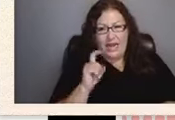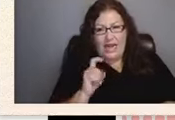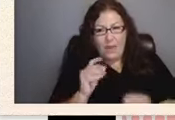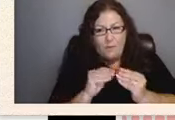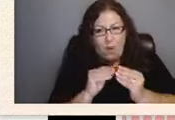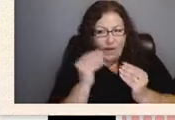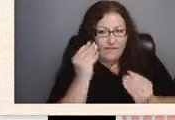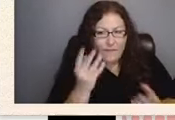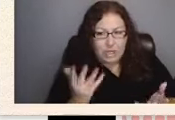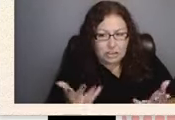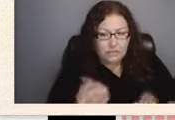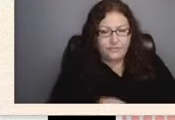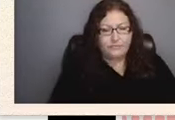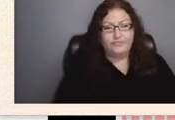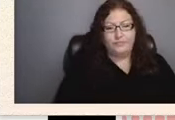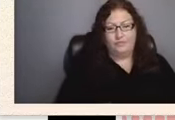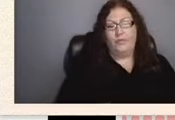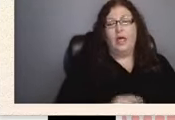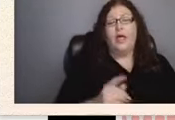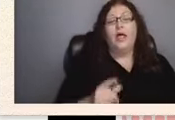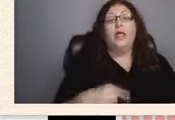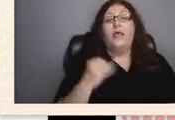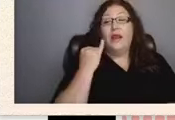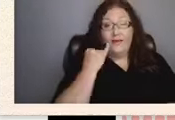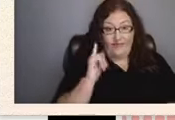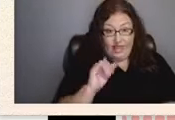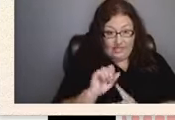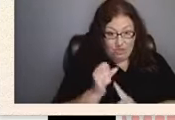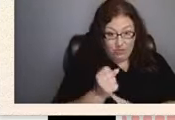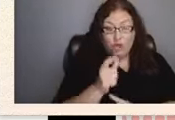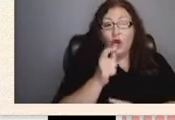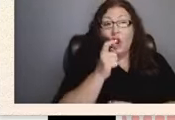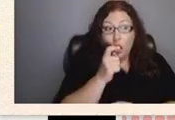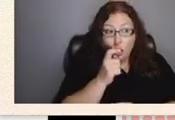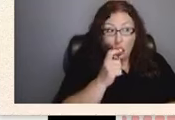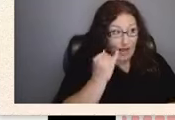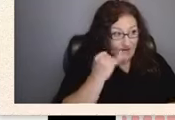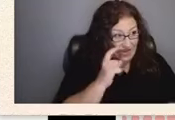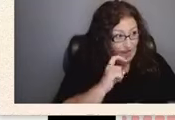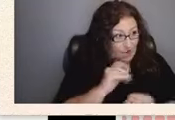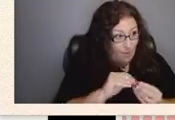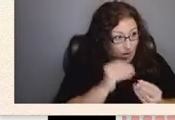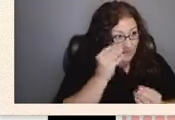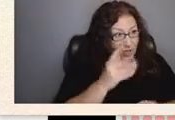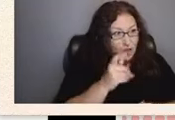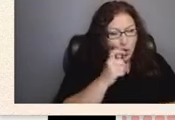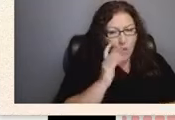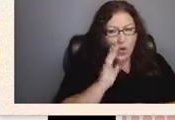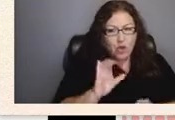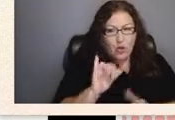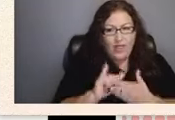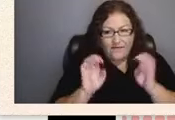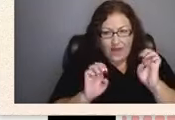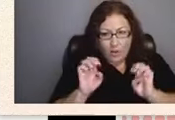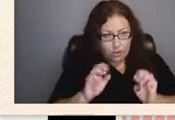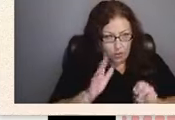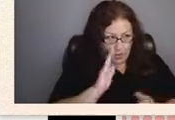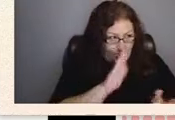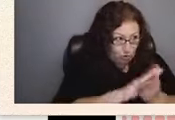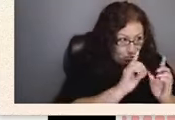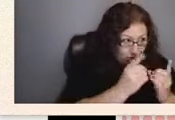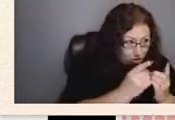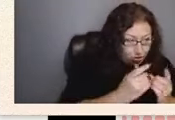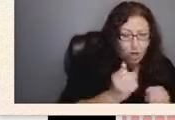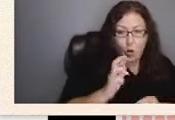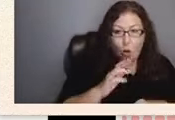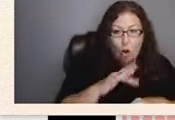information? And then if that's the case, who will complete those evaluations? Will it be the school district or will it be Early Steps?